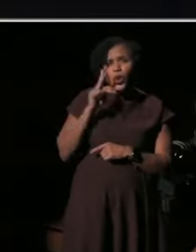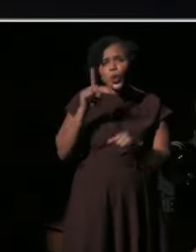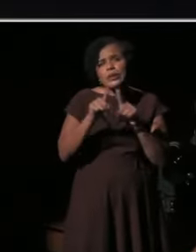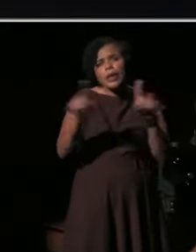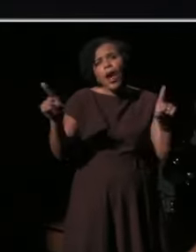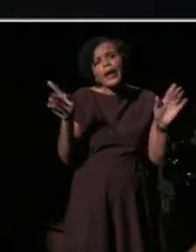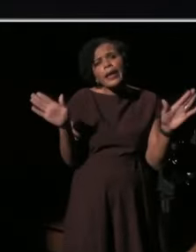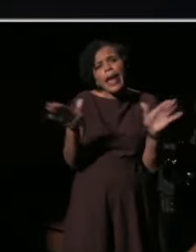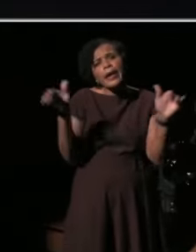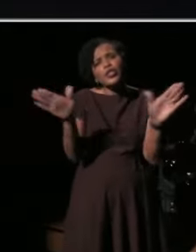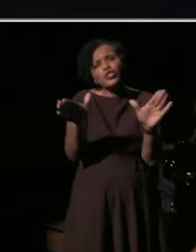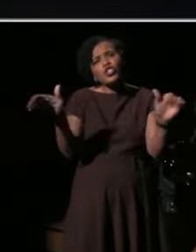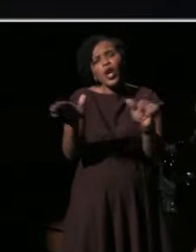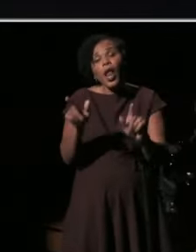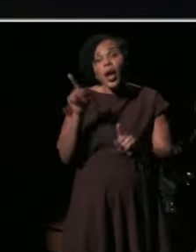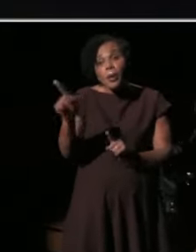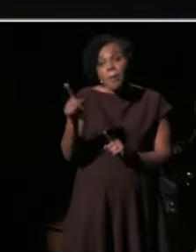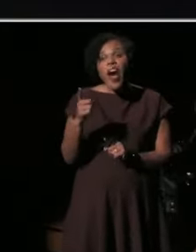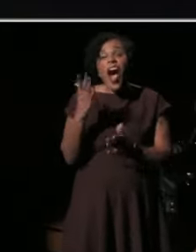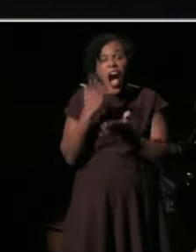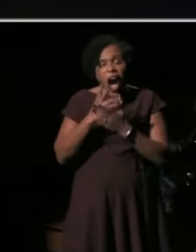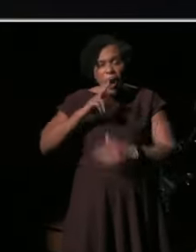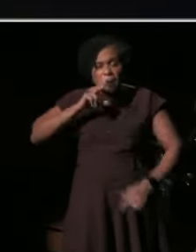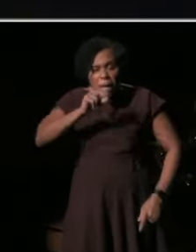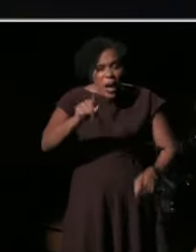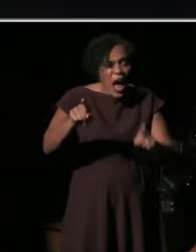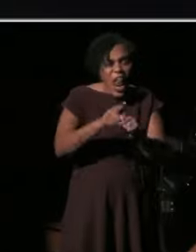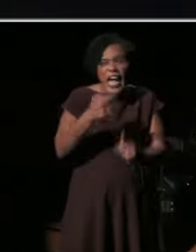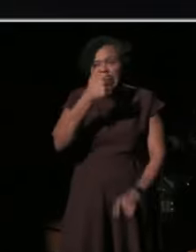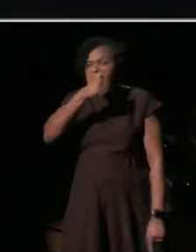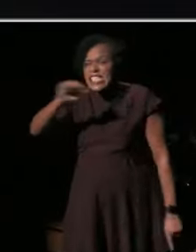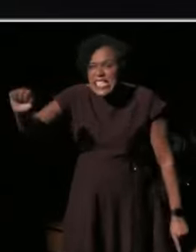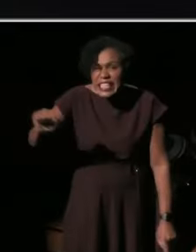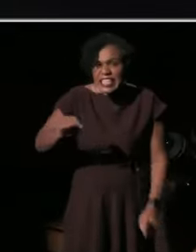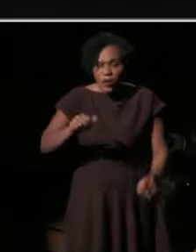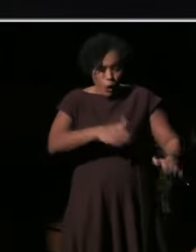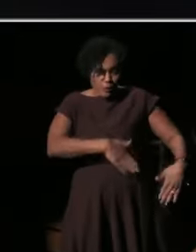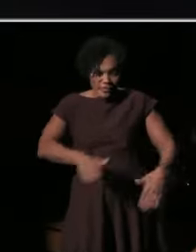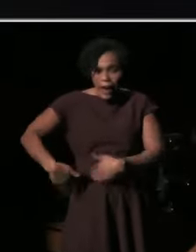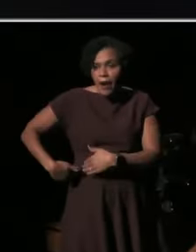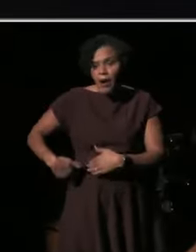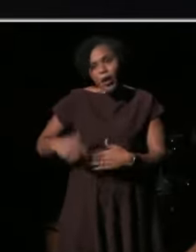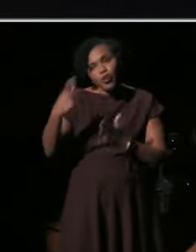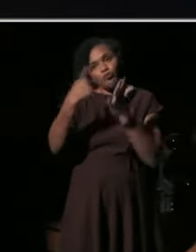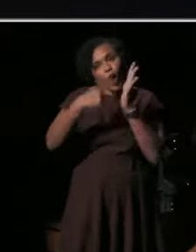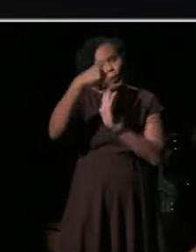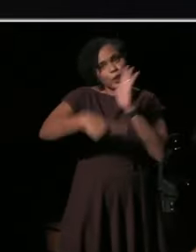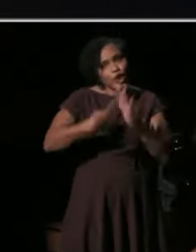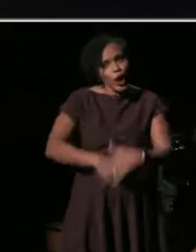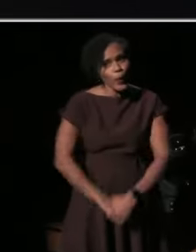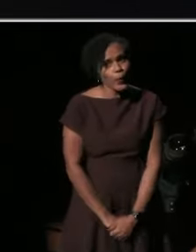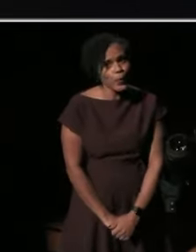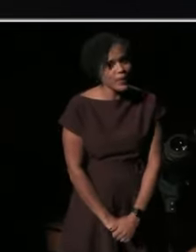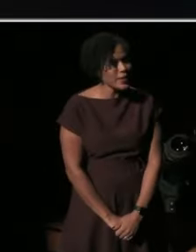angel but has the mouth of a 60-year-old sailor. Rosie Jones, everyone.